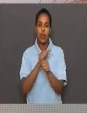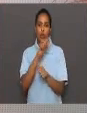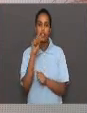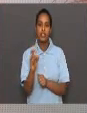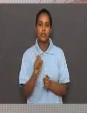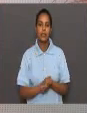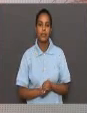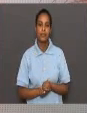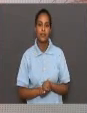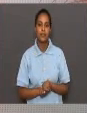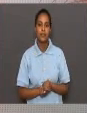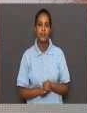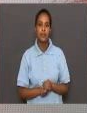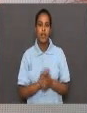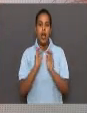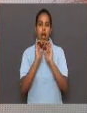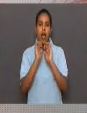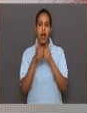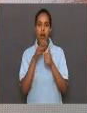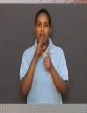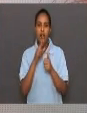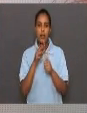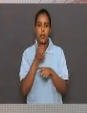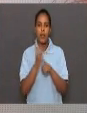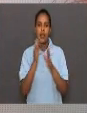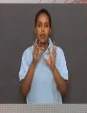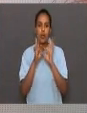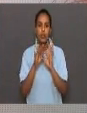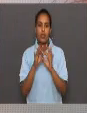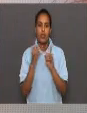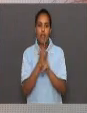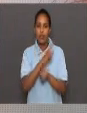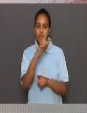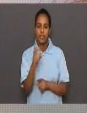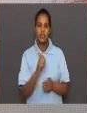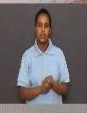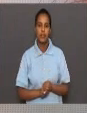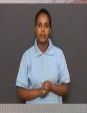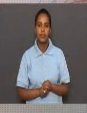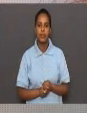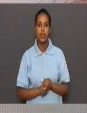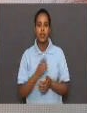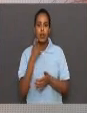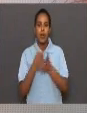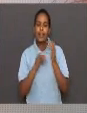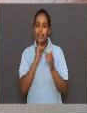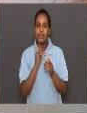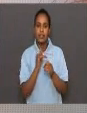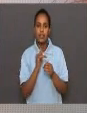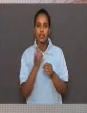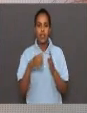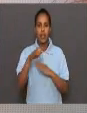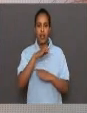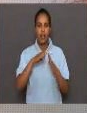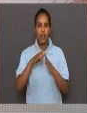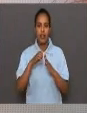following questions. How are metallic bonds formed? What is